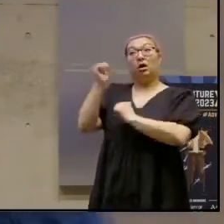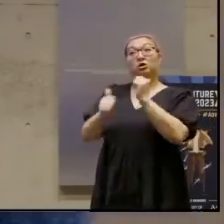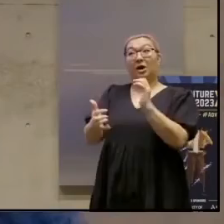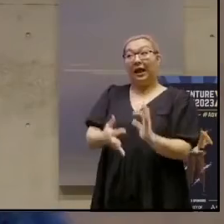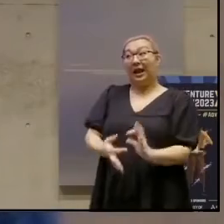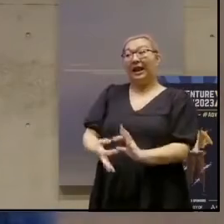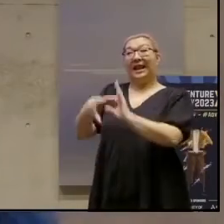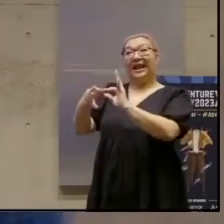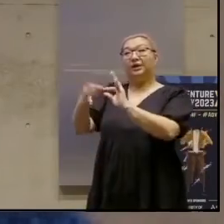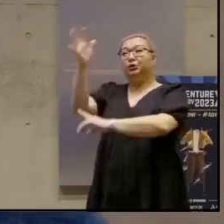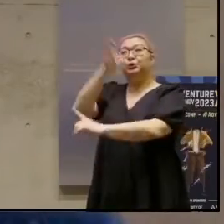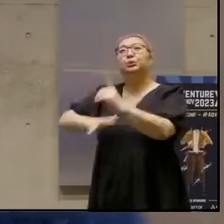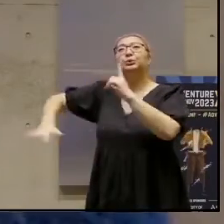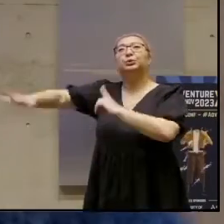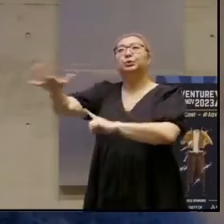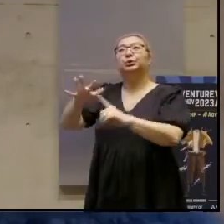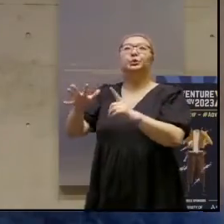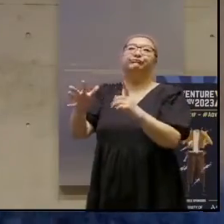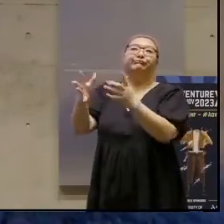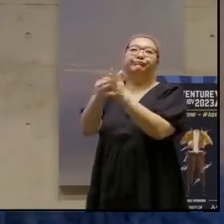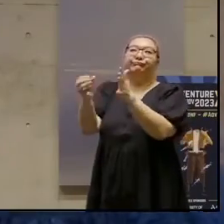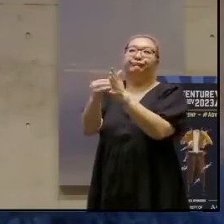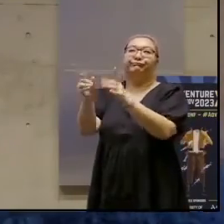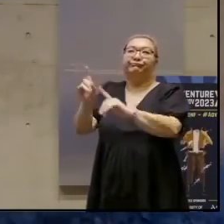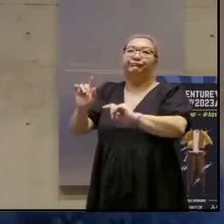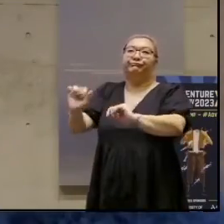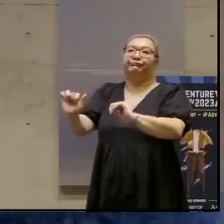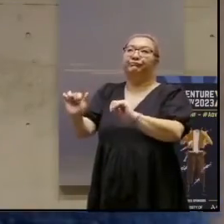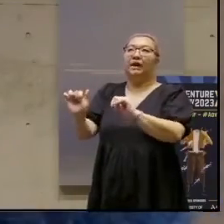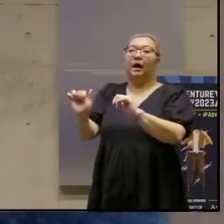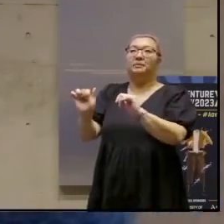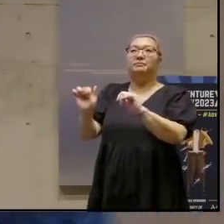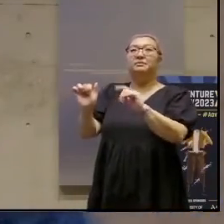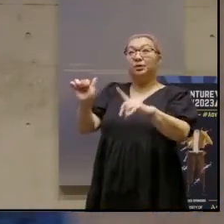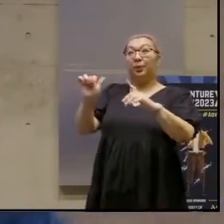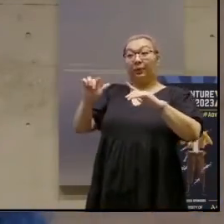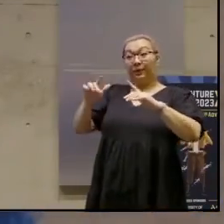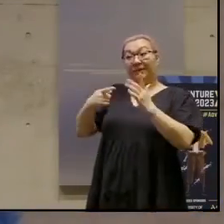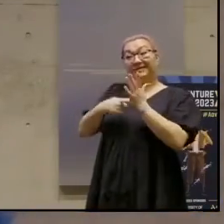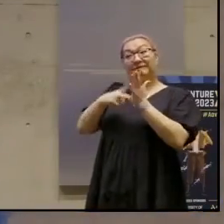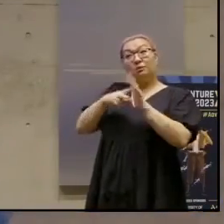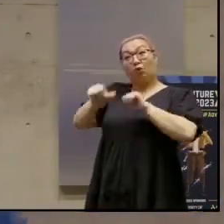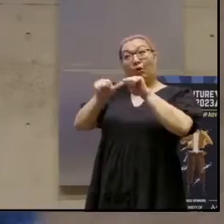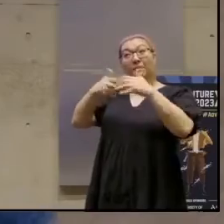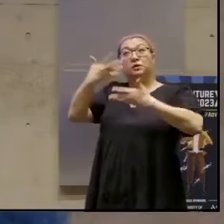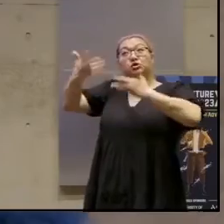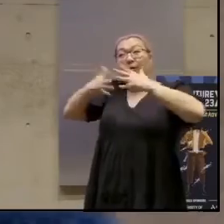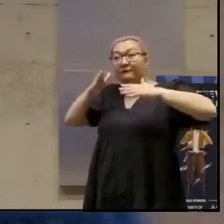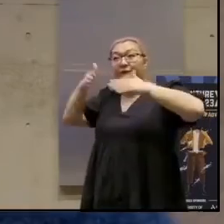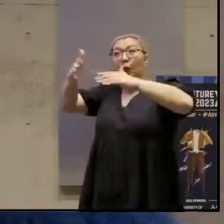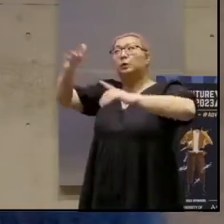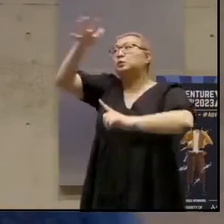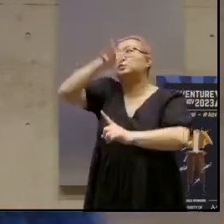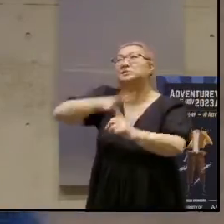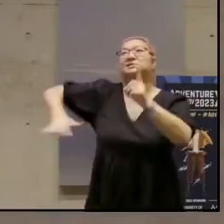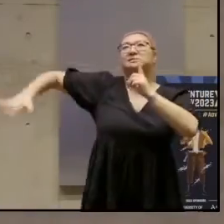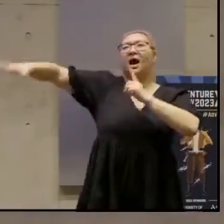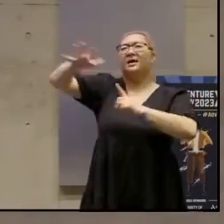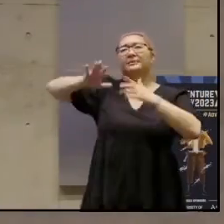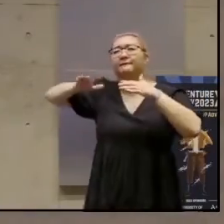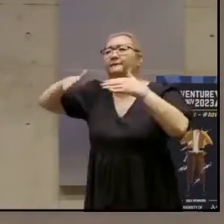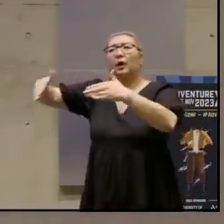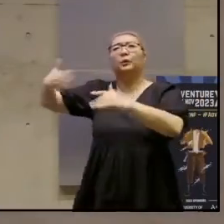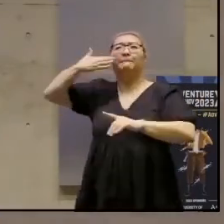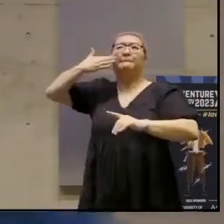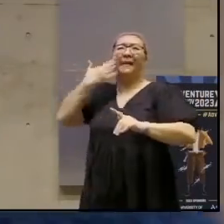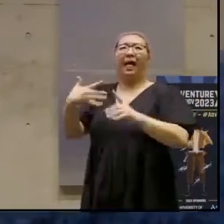what's going on inside Childish Gambino's mind all the time. These are things you can get away with when you start to walk